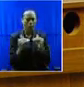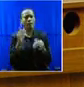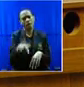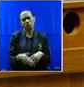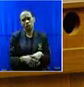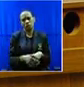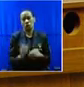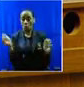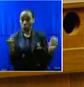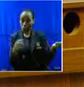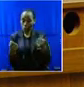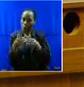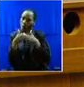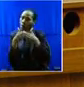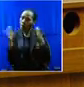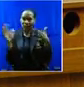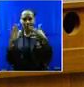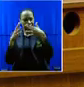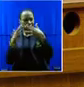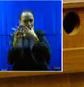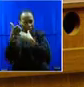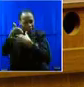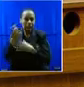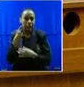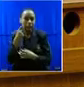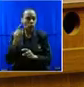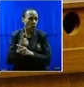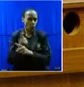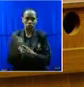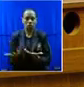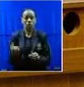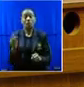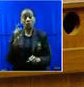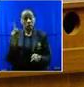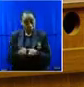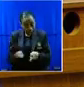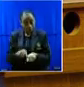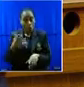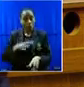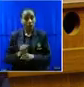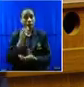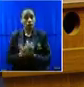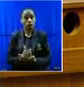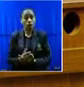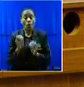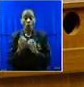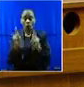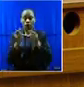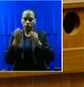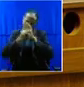recruitment is open and transparent, and that opportunities are advertised widely.